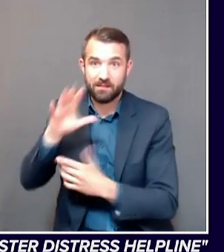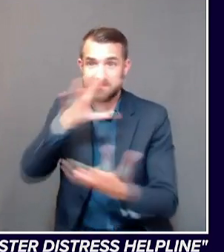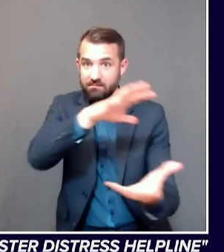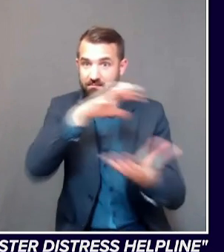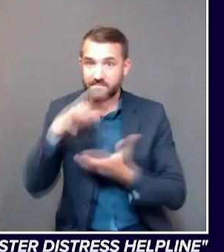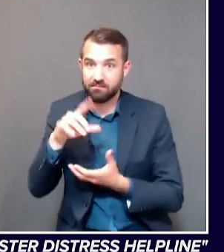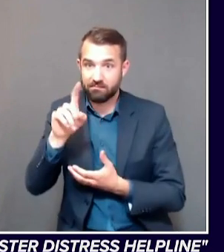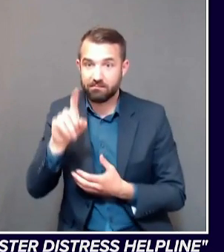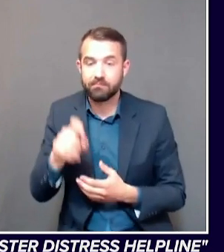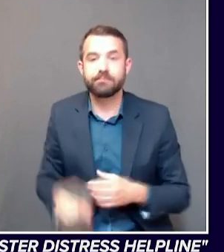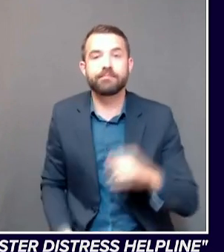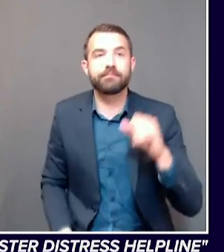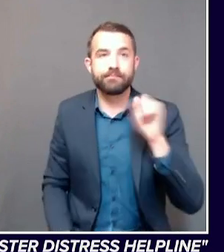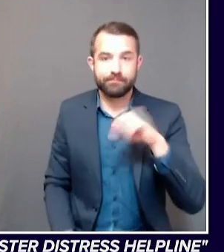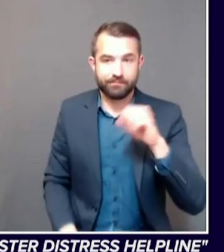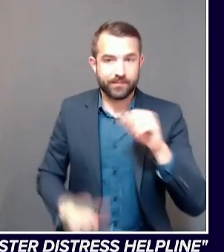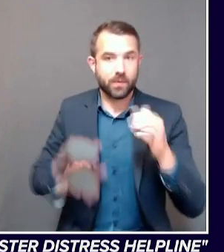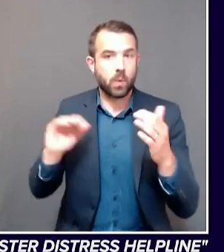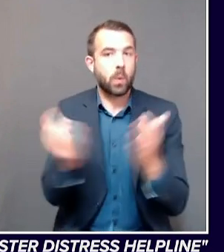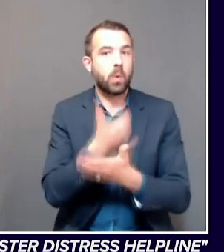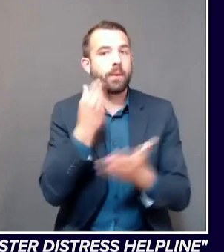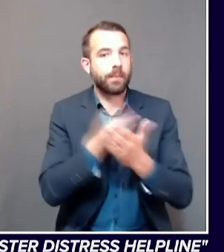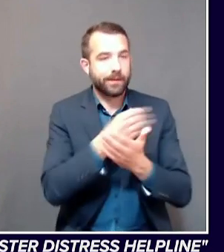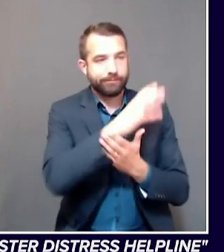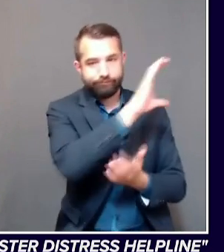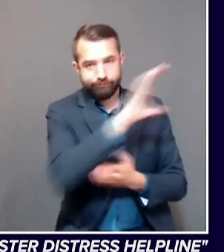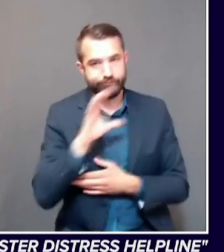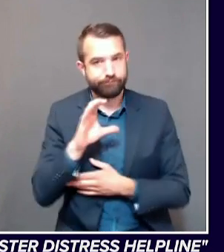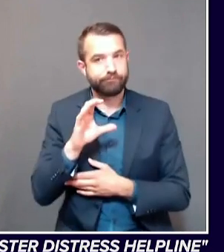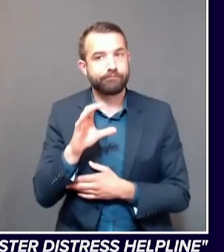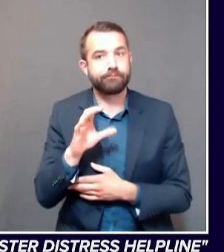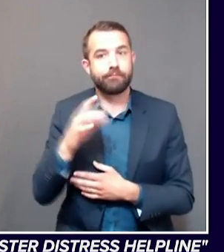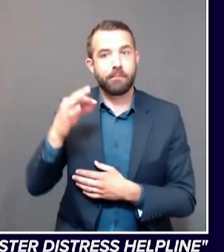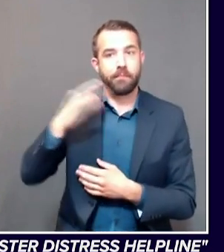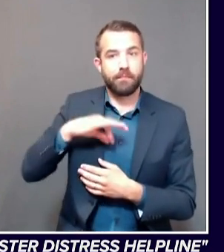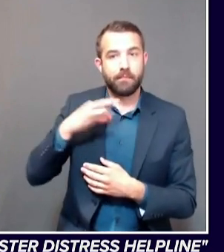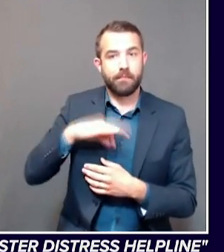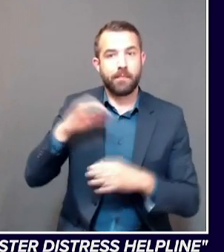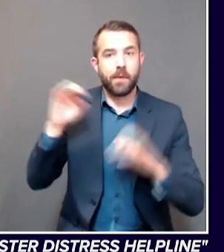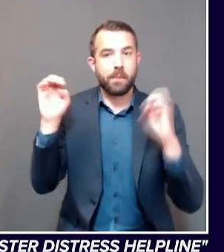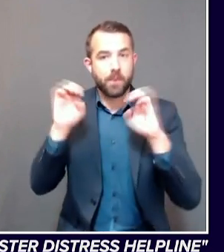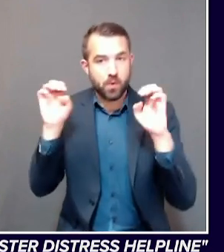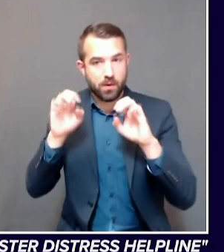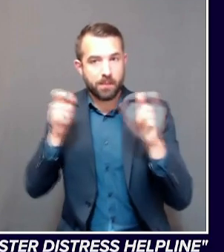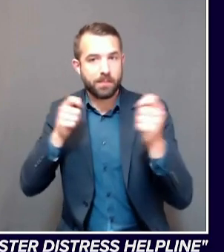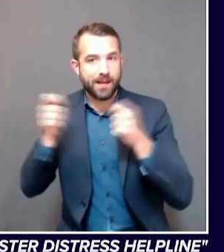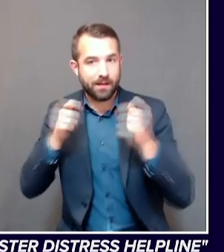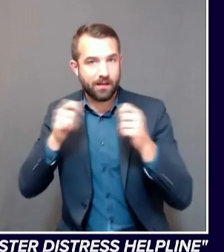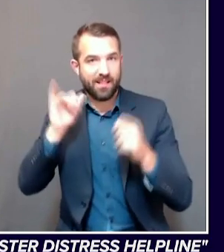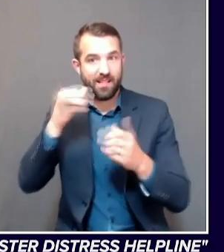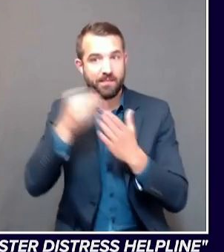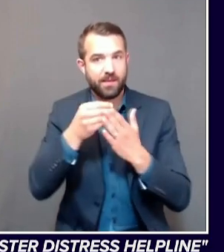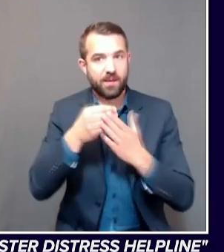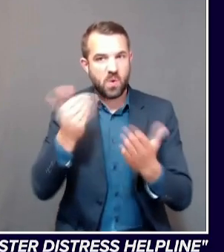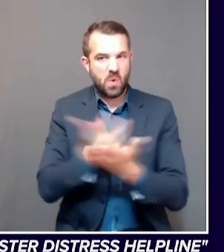Maine Emergency Management Agency that we're working with to implement this program. It is new funding this week. Thank